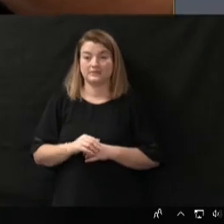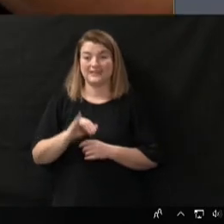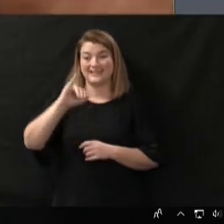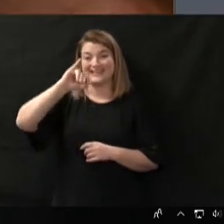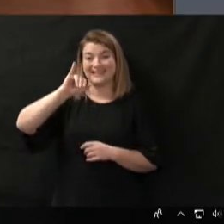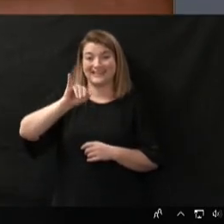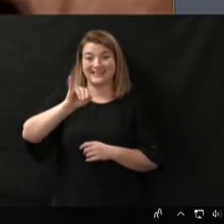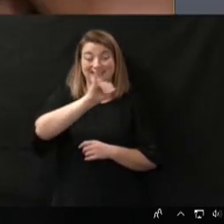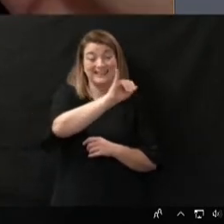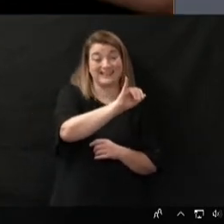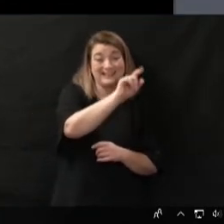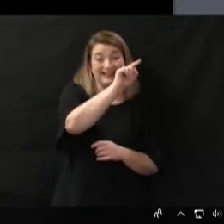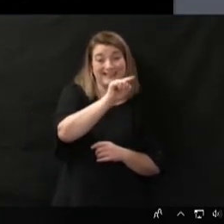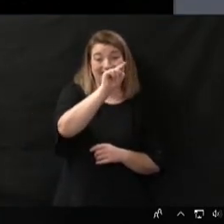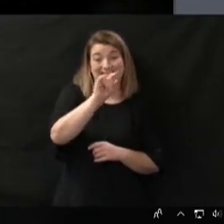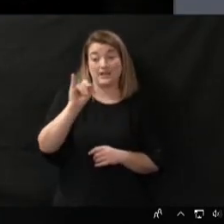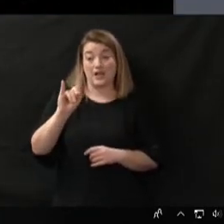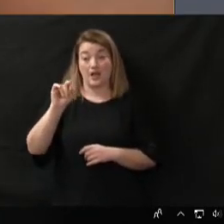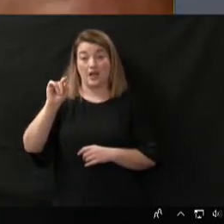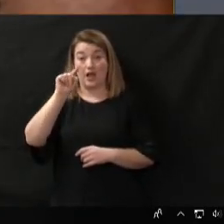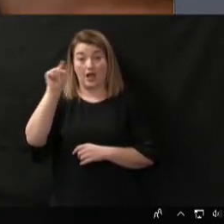Good.